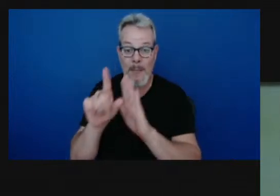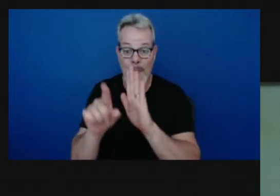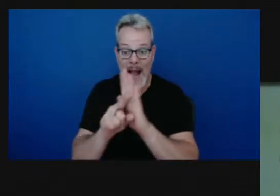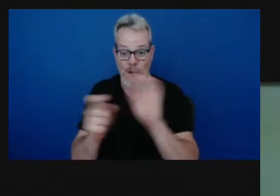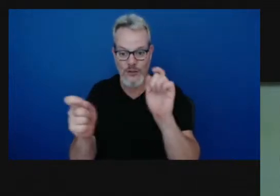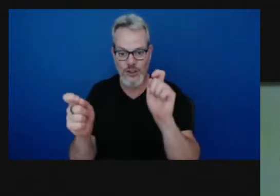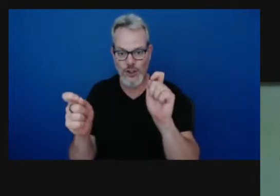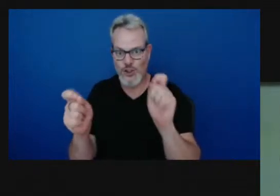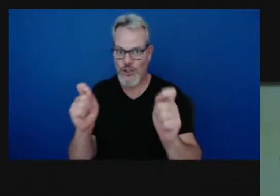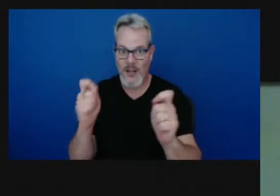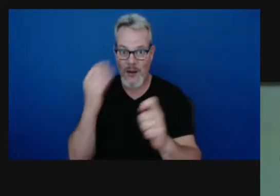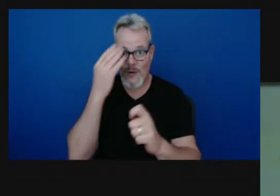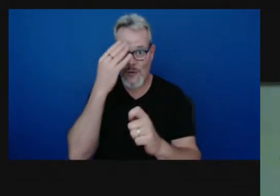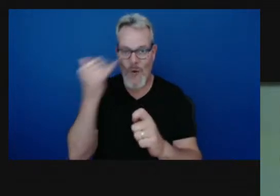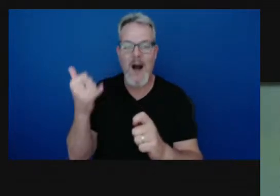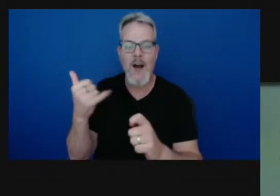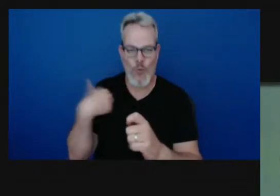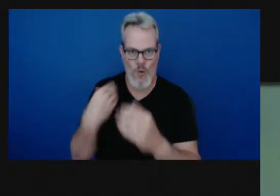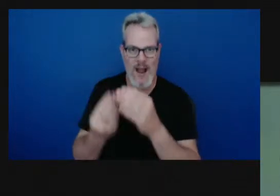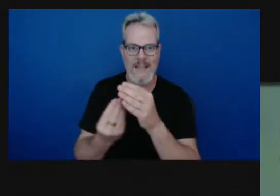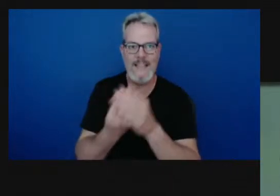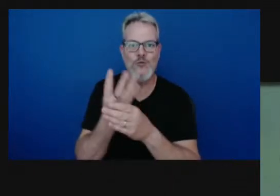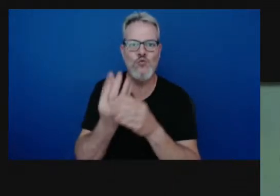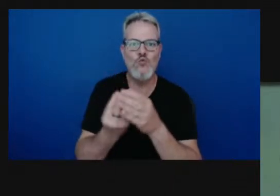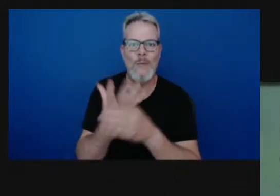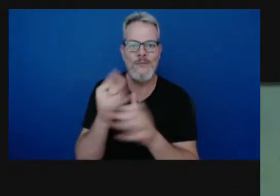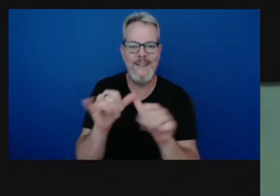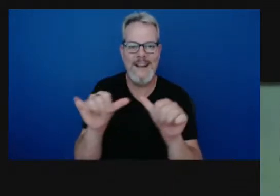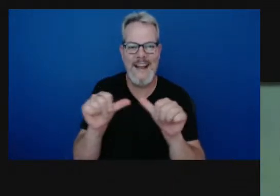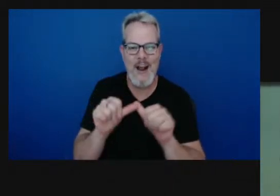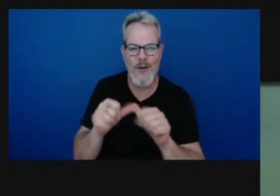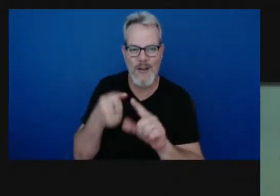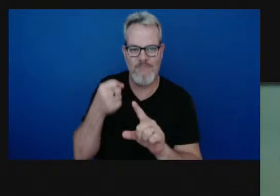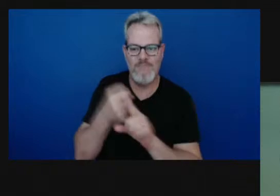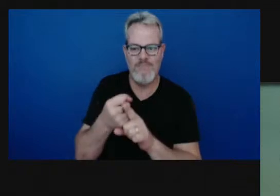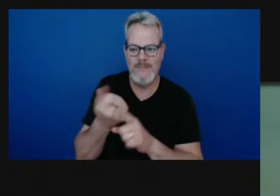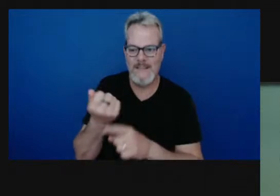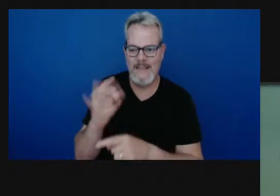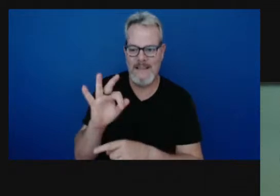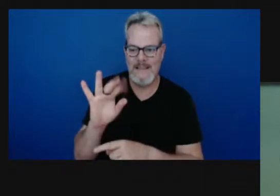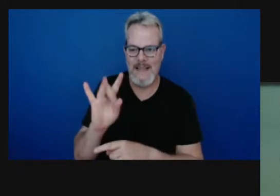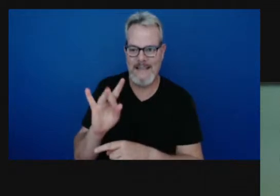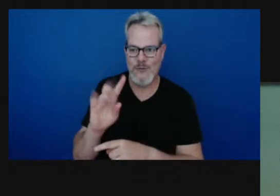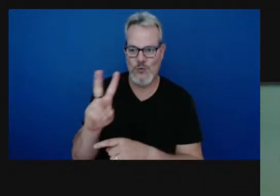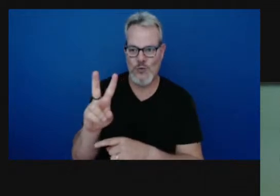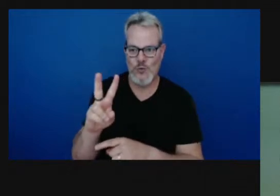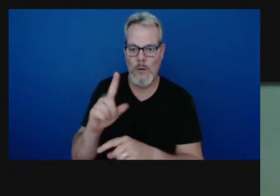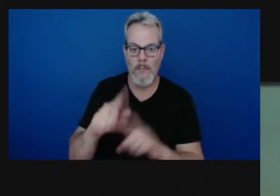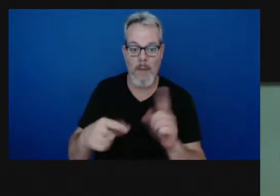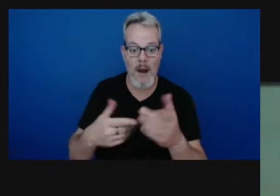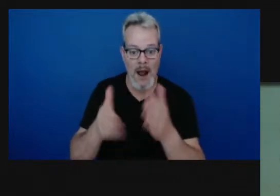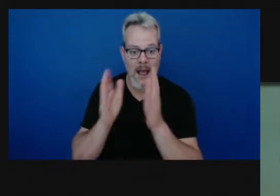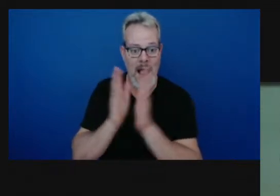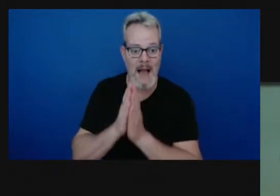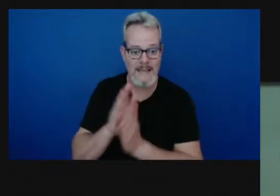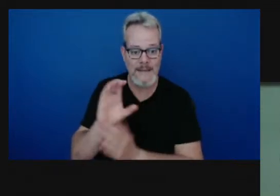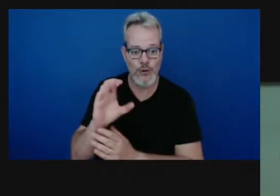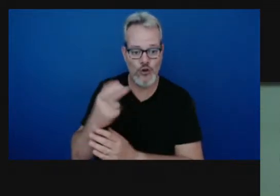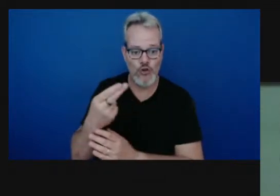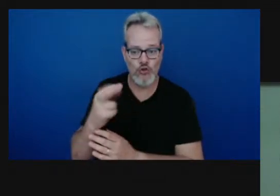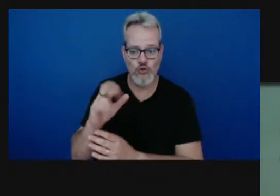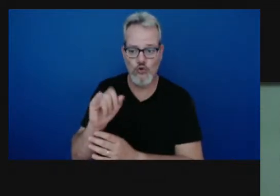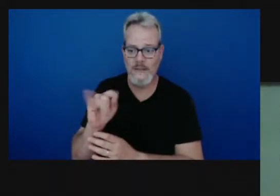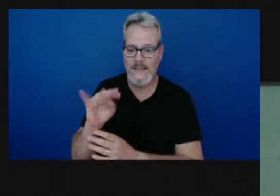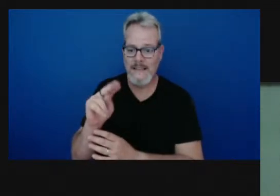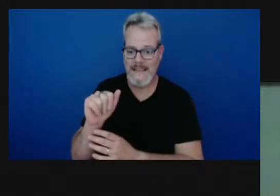eruption that erupted a flow there in 1982, but the fundamentals are still there. So I asked Christina Helliker, Ruth Levin, and